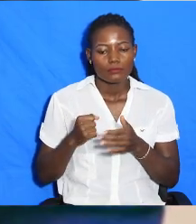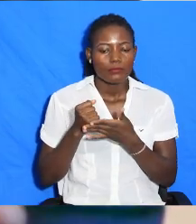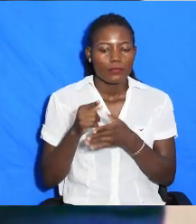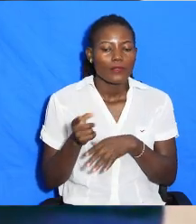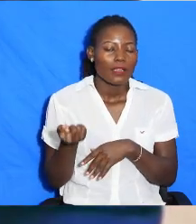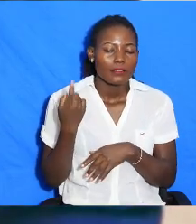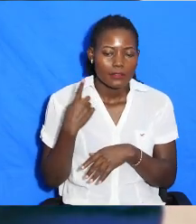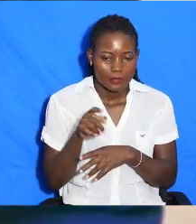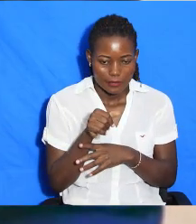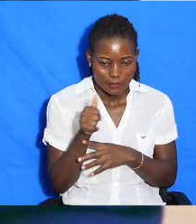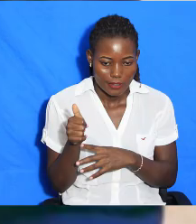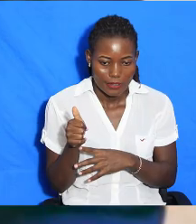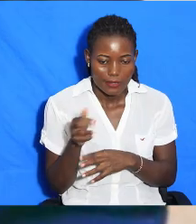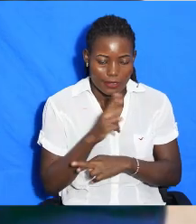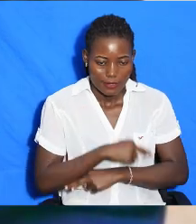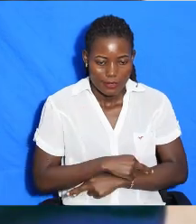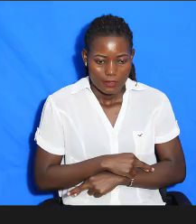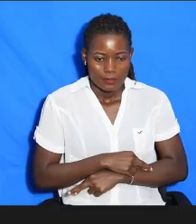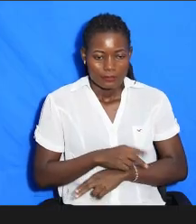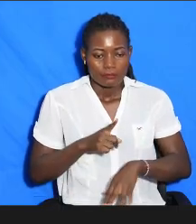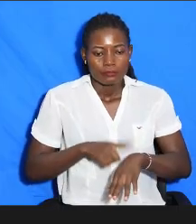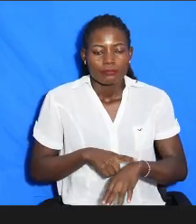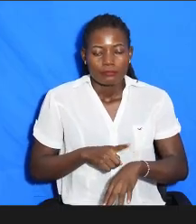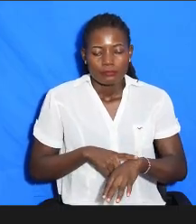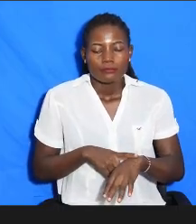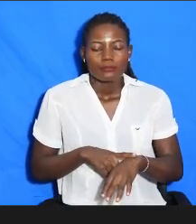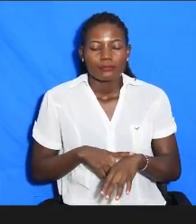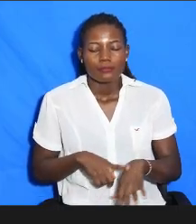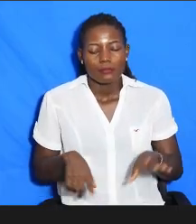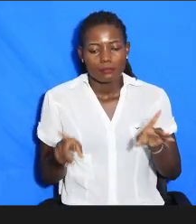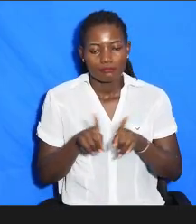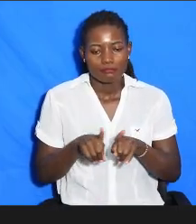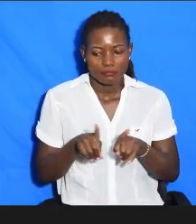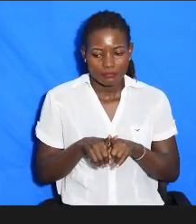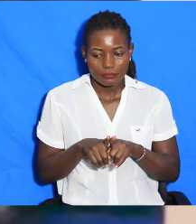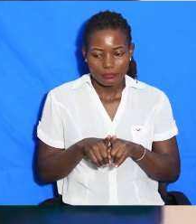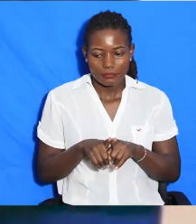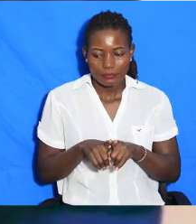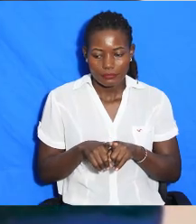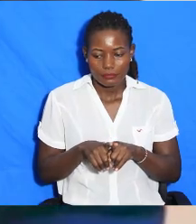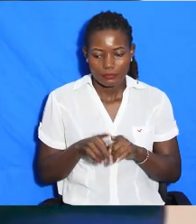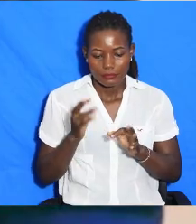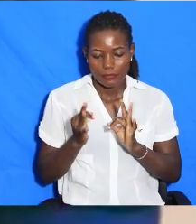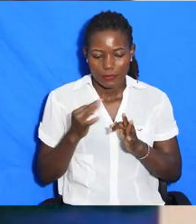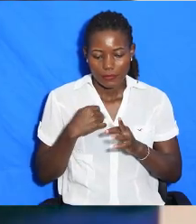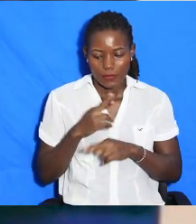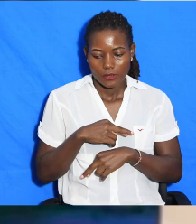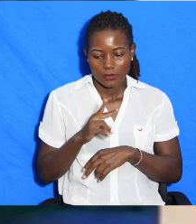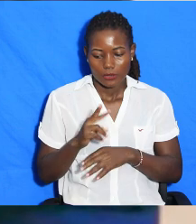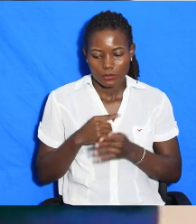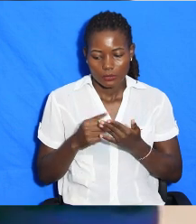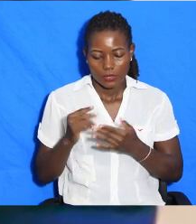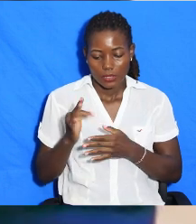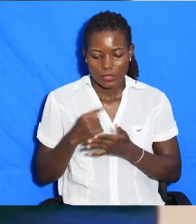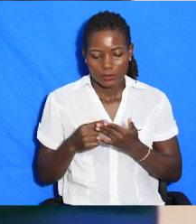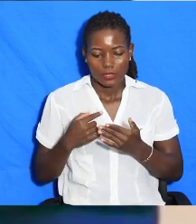understand like the rest period. mm-hmm, Yeah. And also like if I rest for 2 weeks, I rest for 3 weeks, I'm able